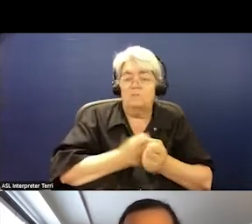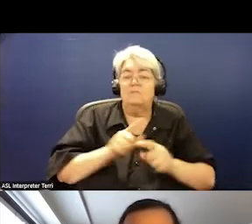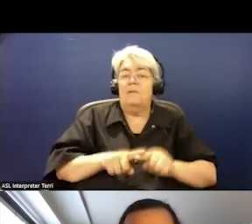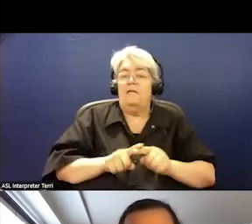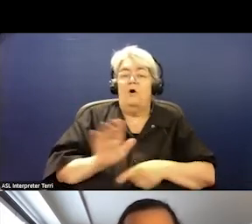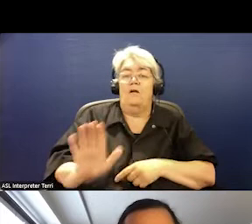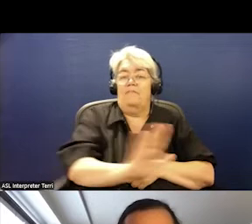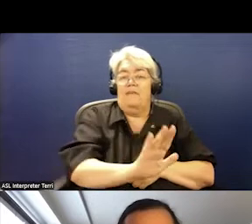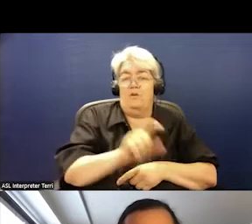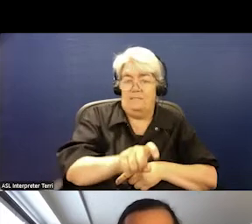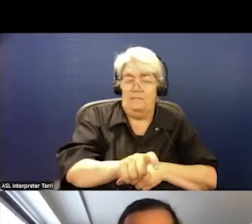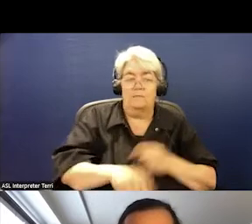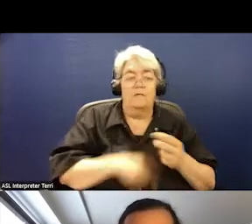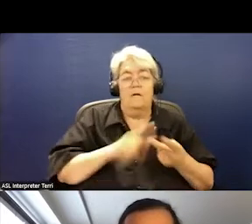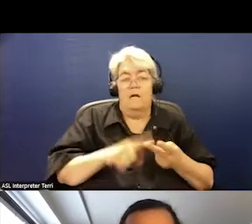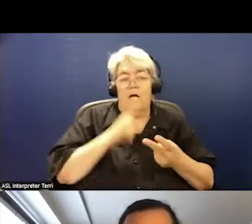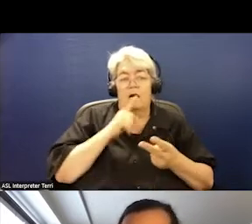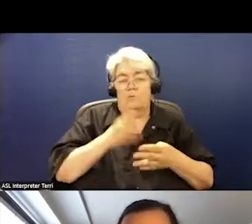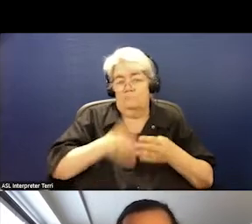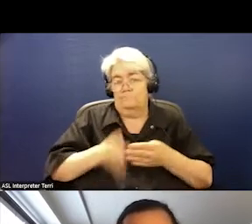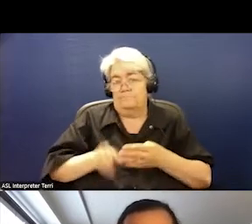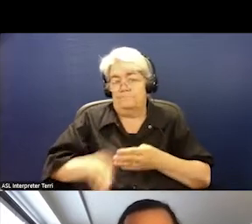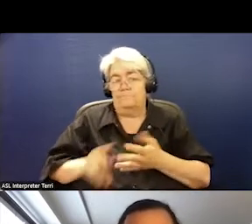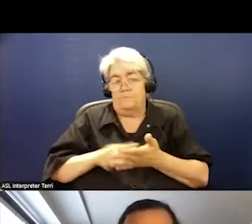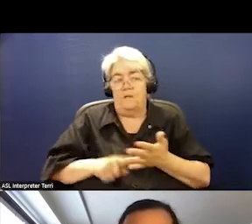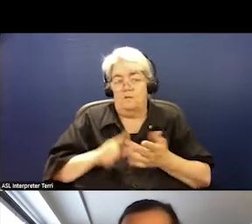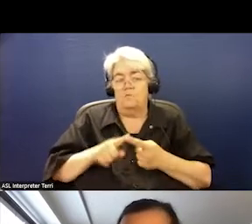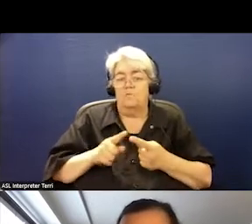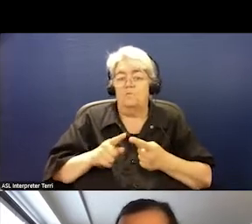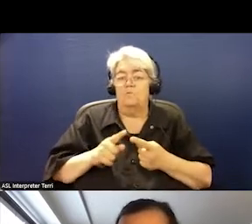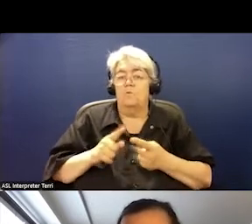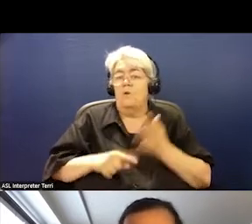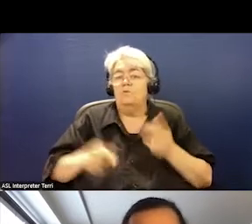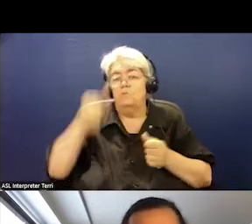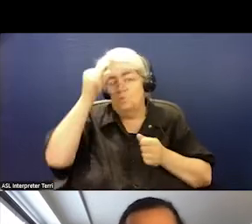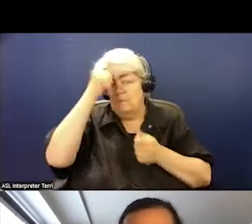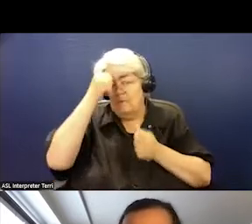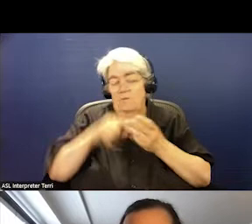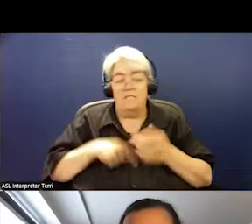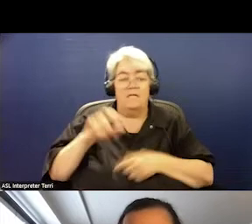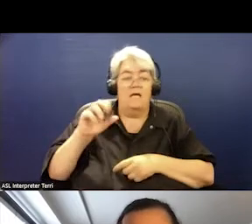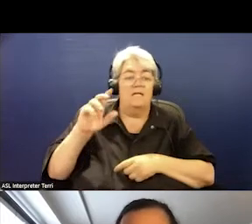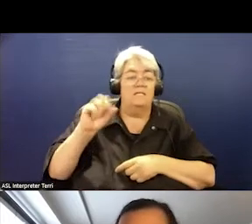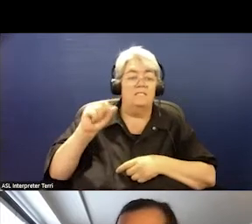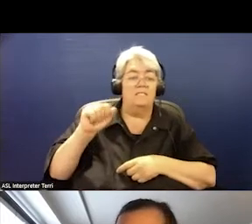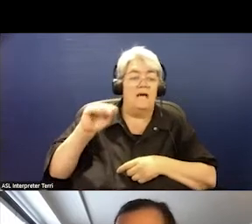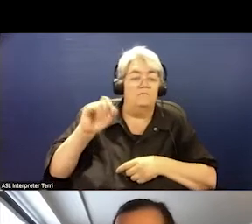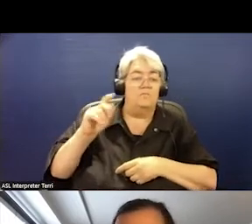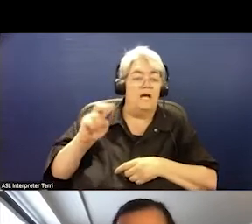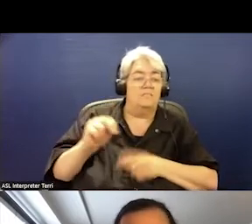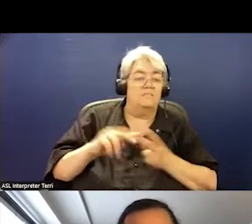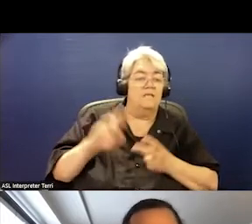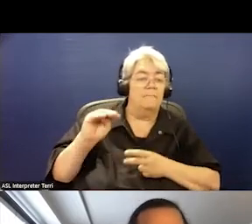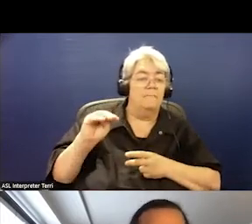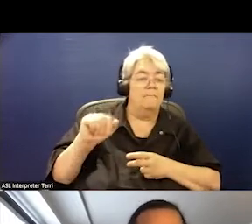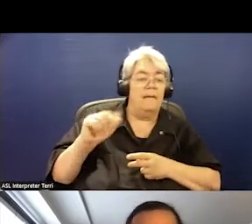with some takeaways. And I do want to give a shout out to Sam Jackson, Megan McDaniel, Siva Sundaram, Kathleen Silk Johnson, and many others